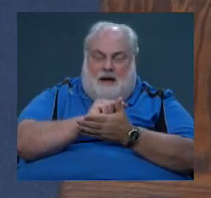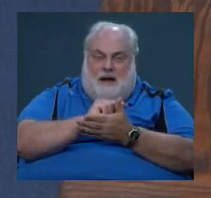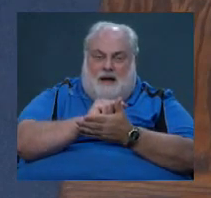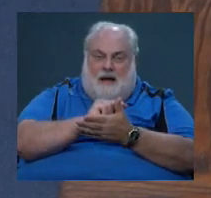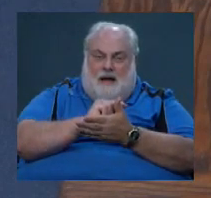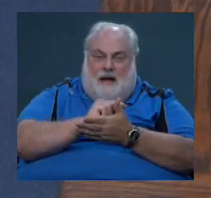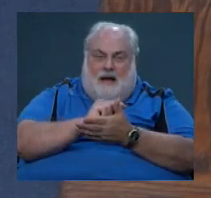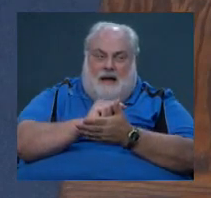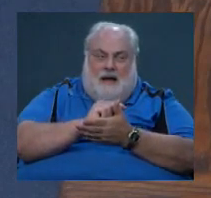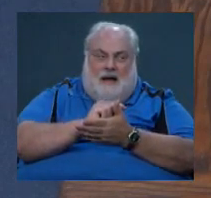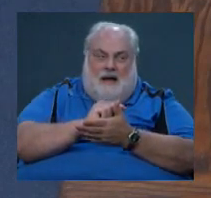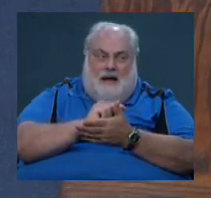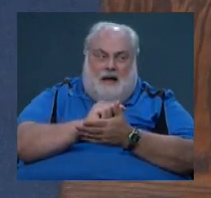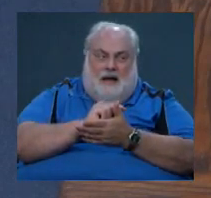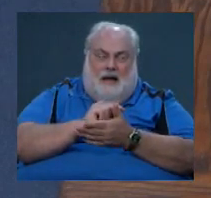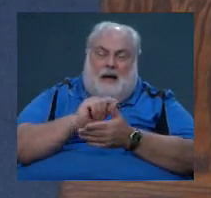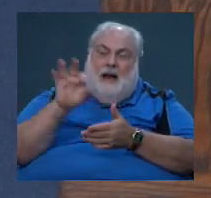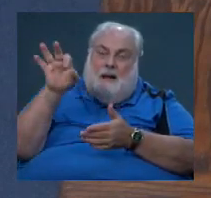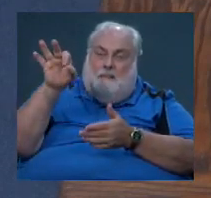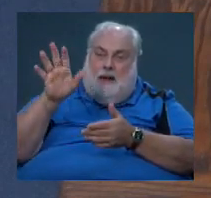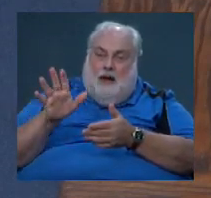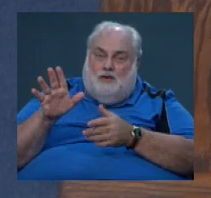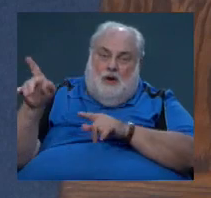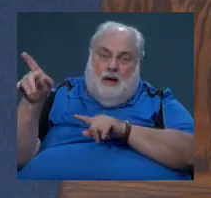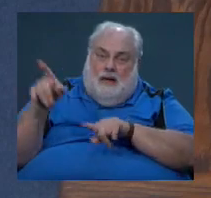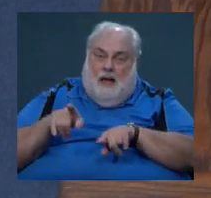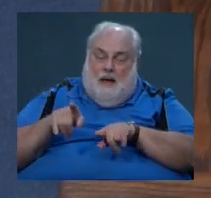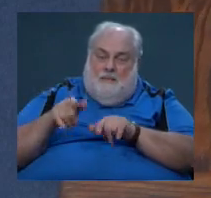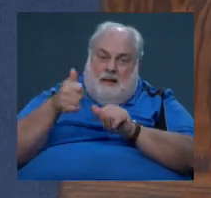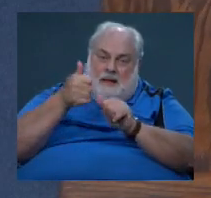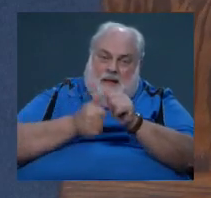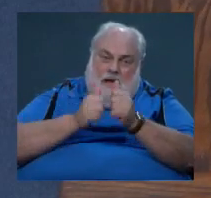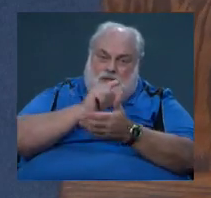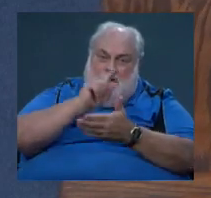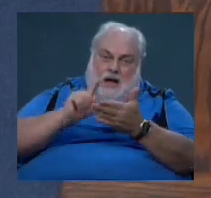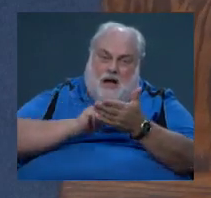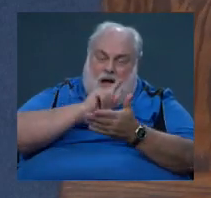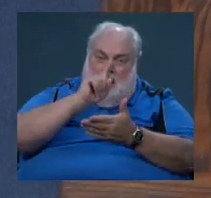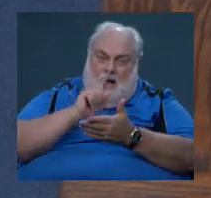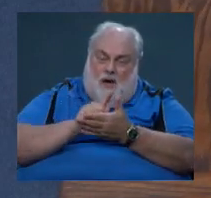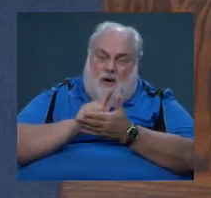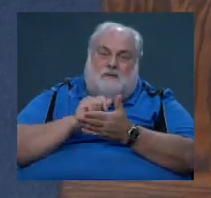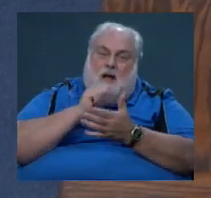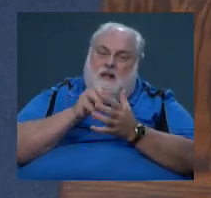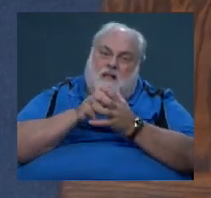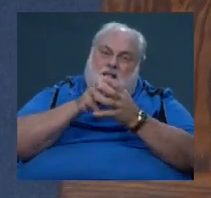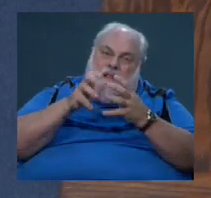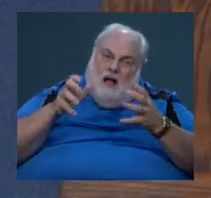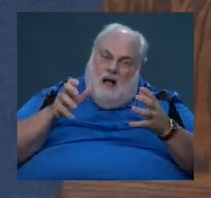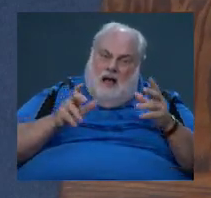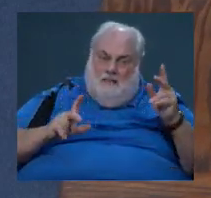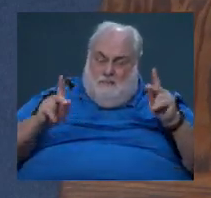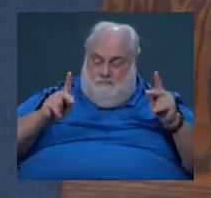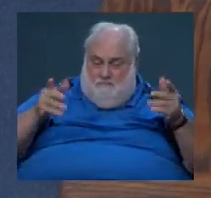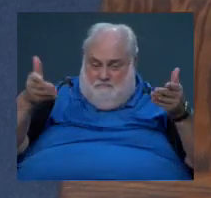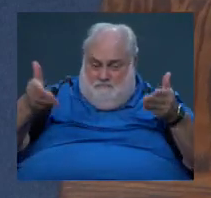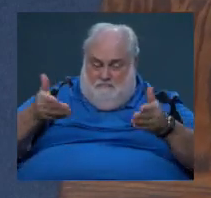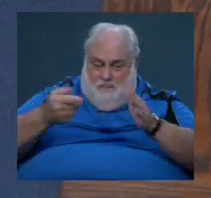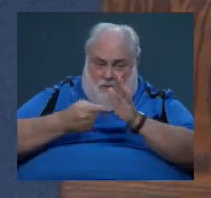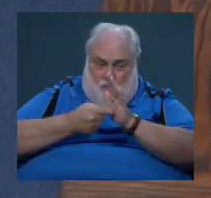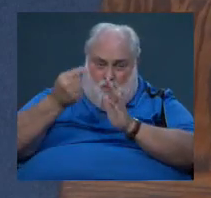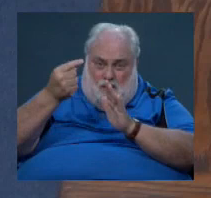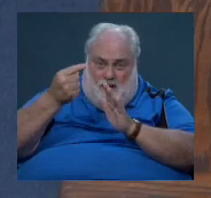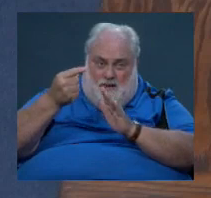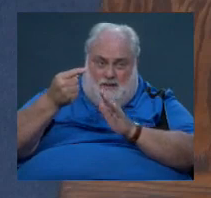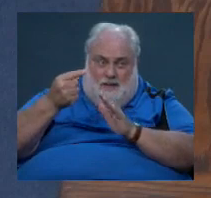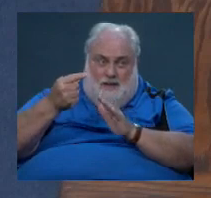pastor came every hour. So there were not a whole lot of people there at one given time, because a